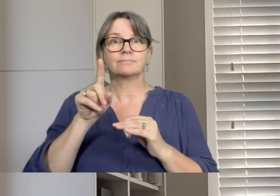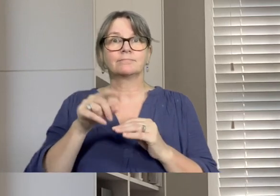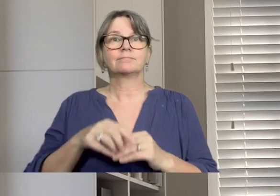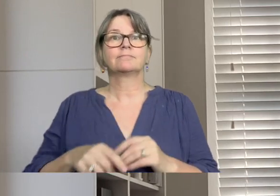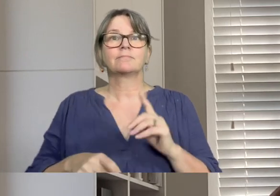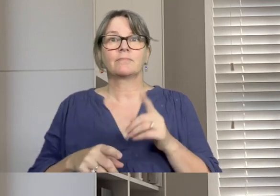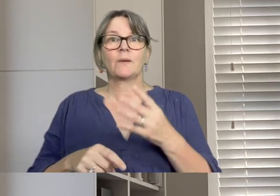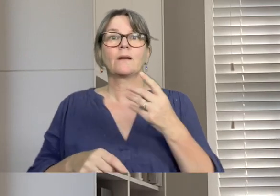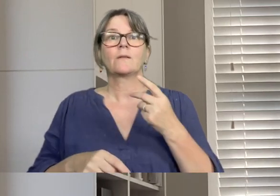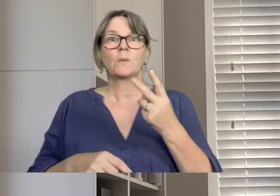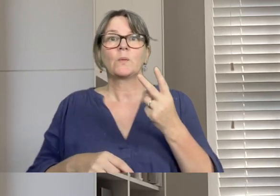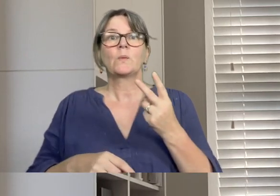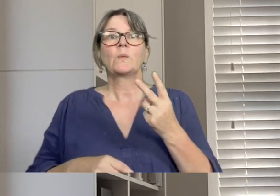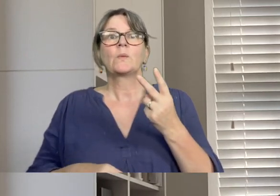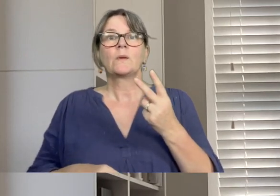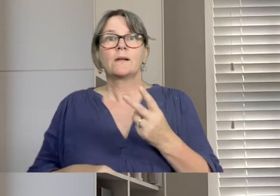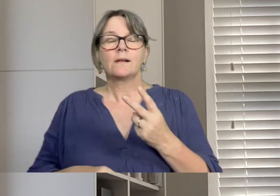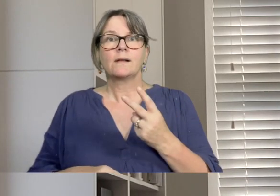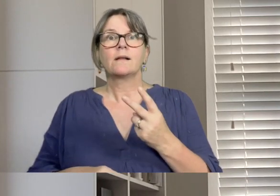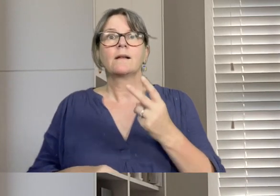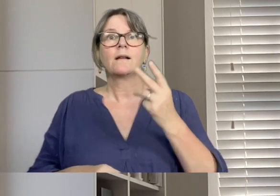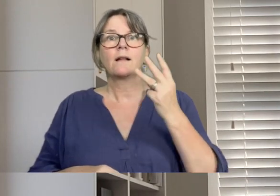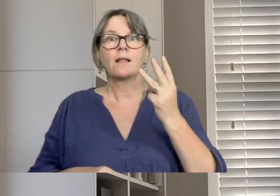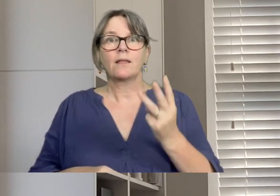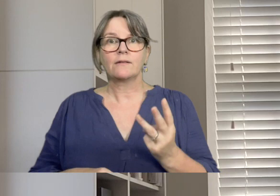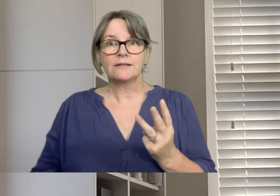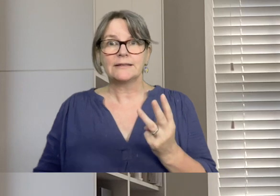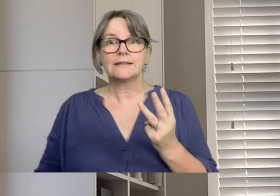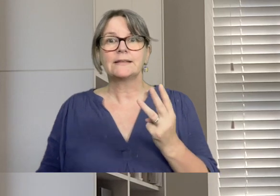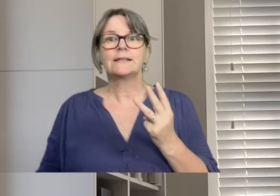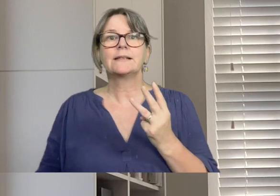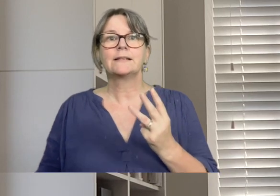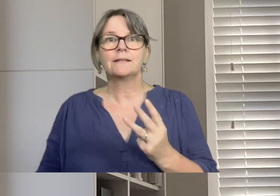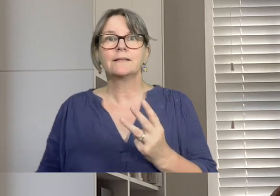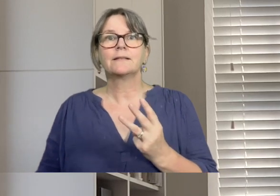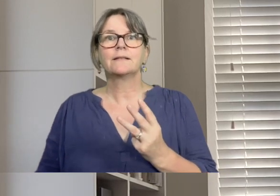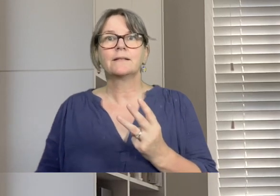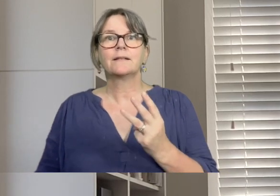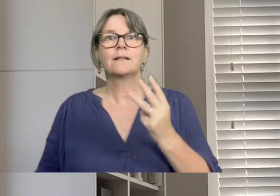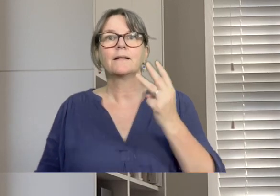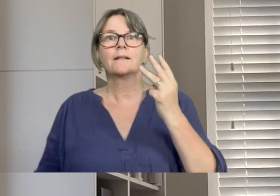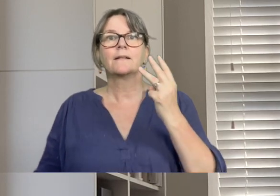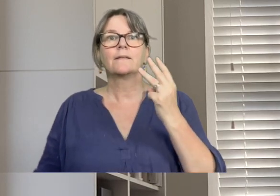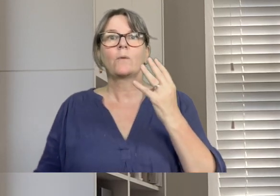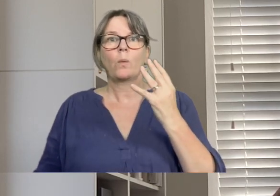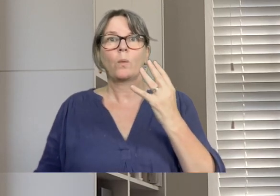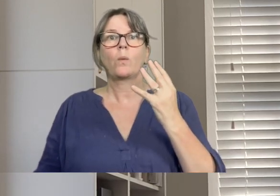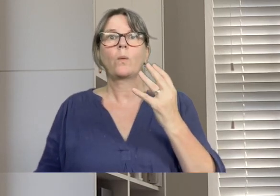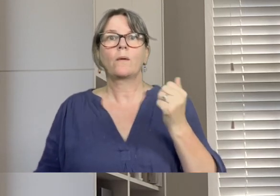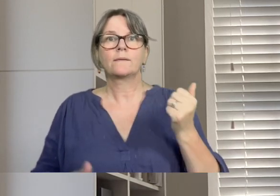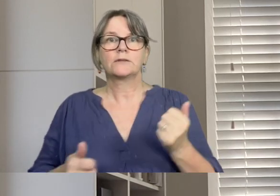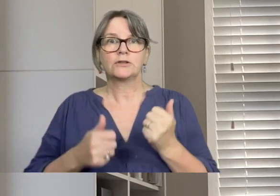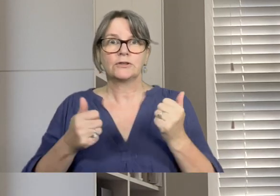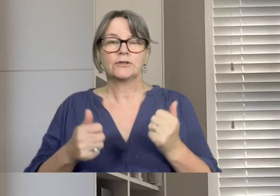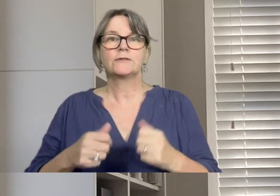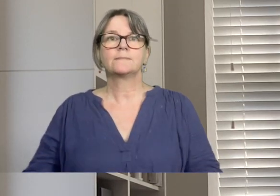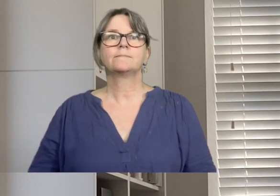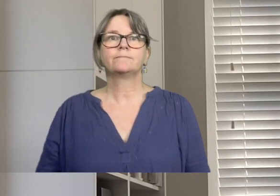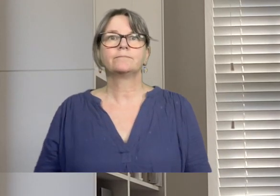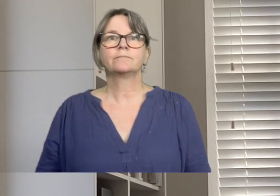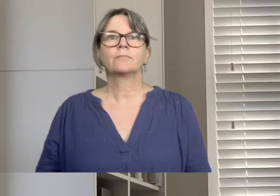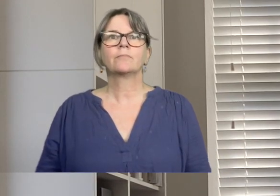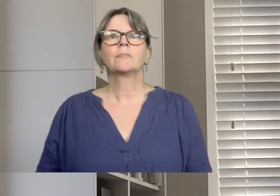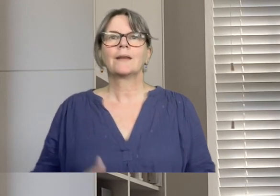And 2, in, and 4, last one, softening